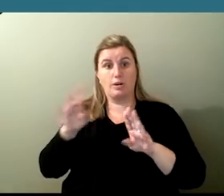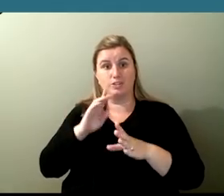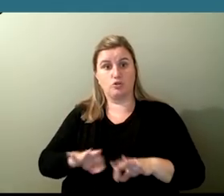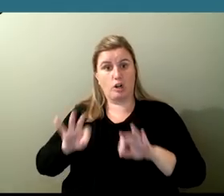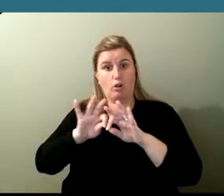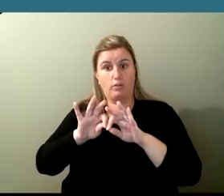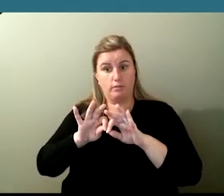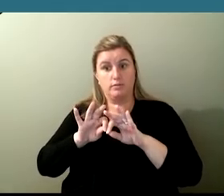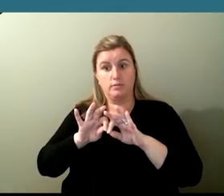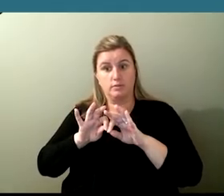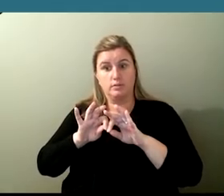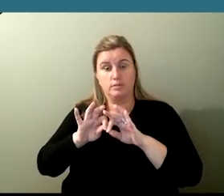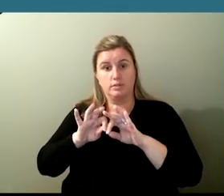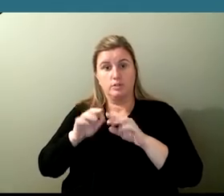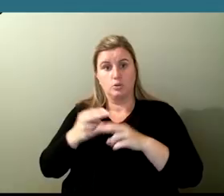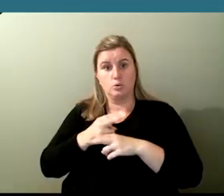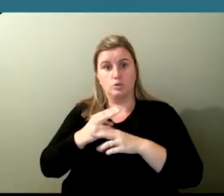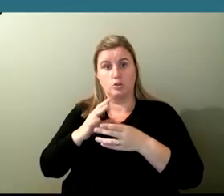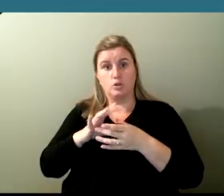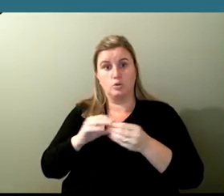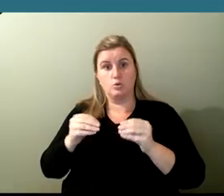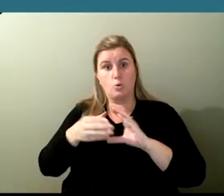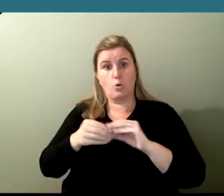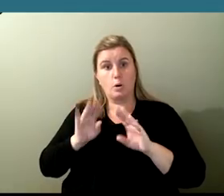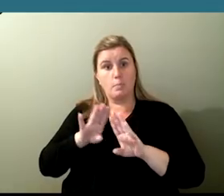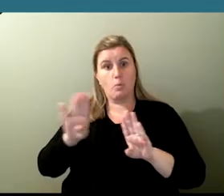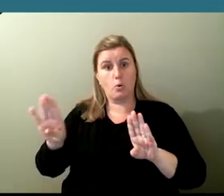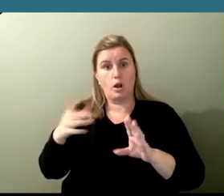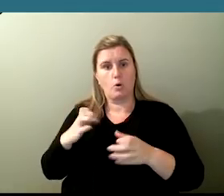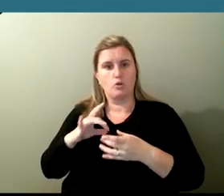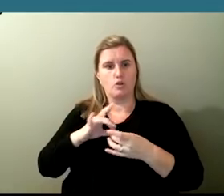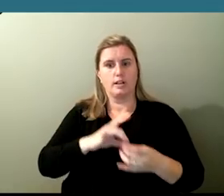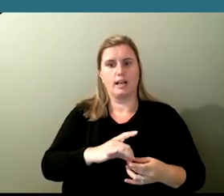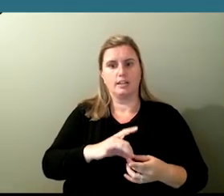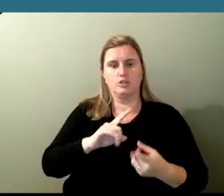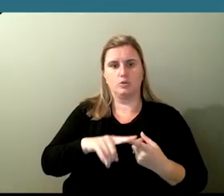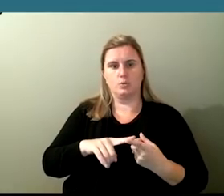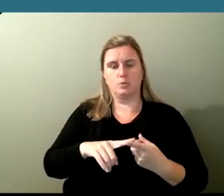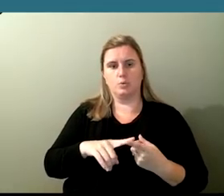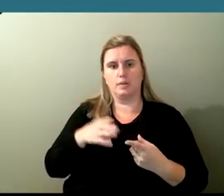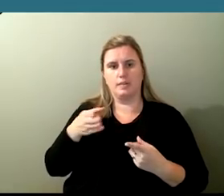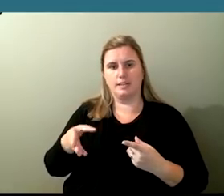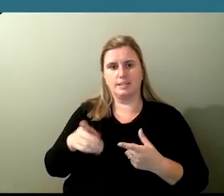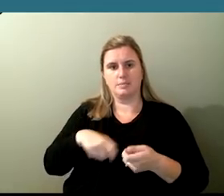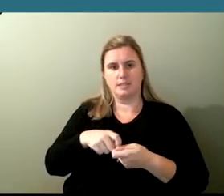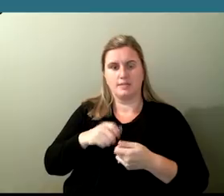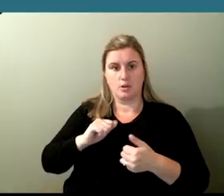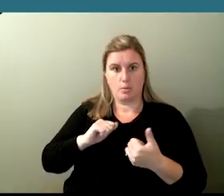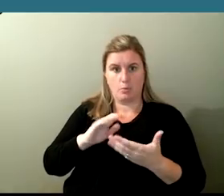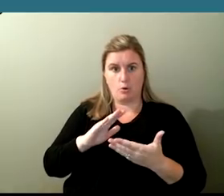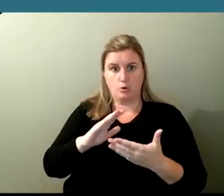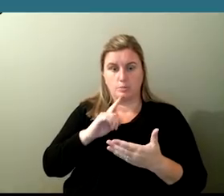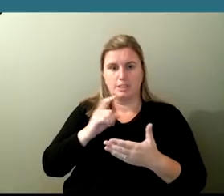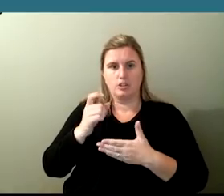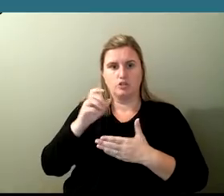as using the storyboard, with that, I want to relate it to this specific approach being